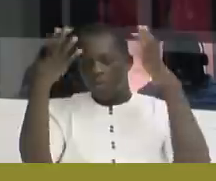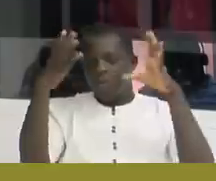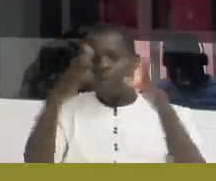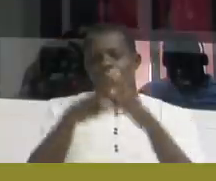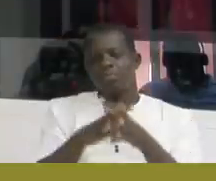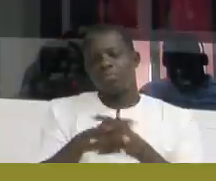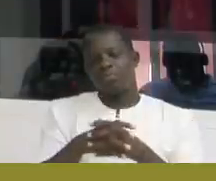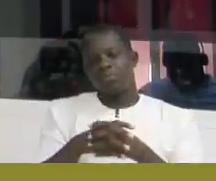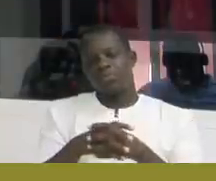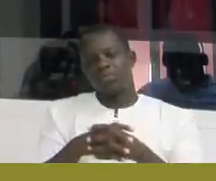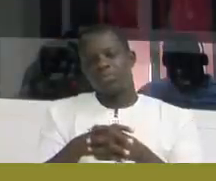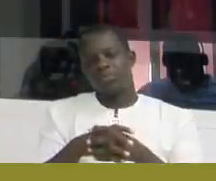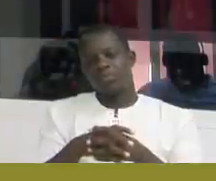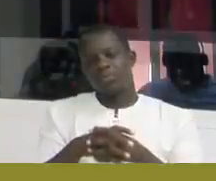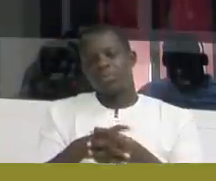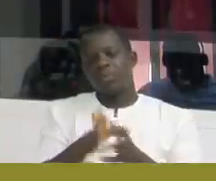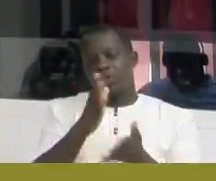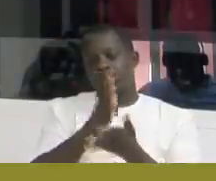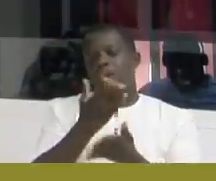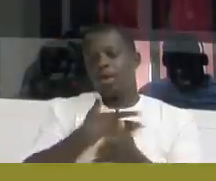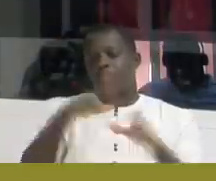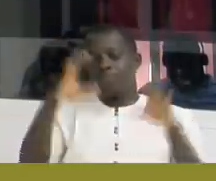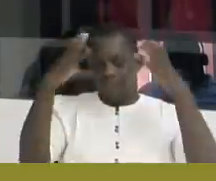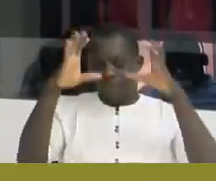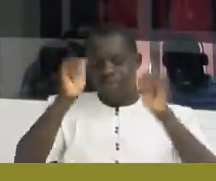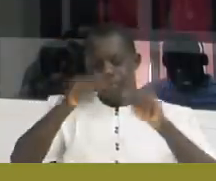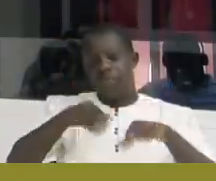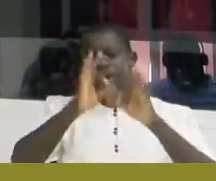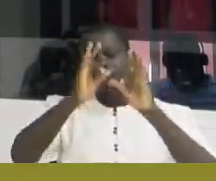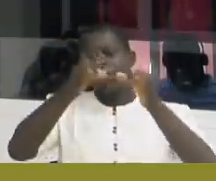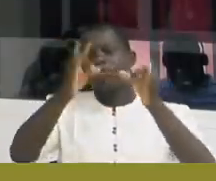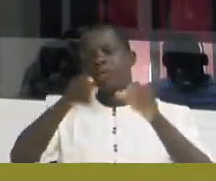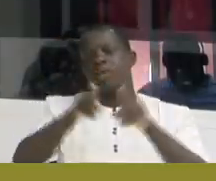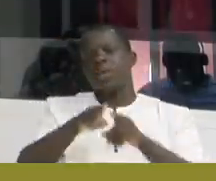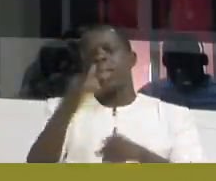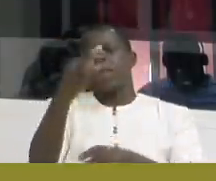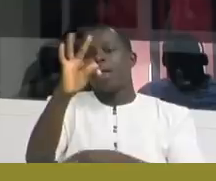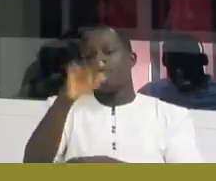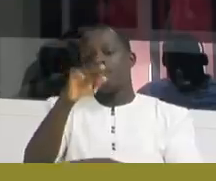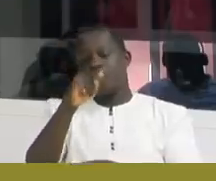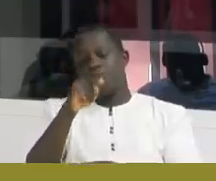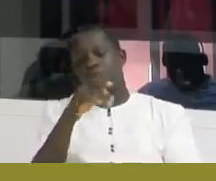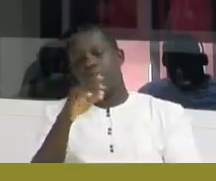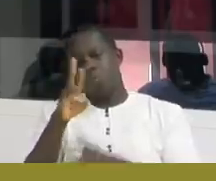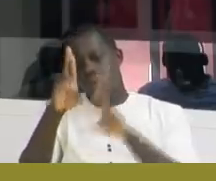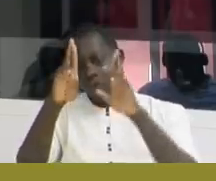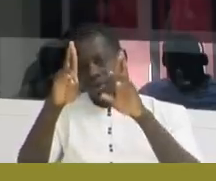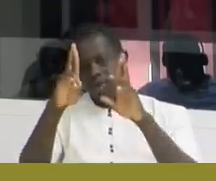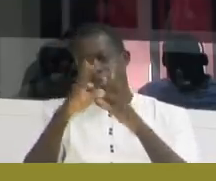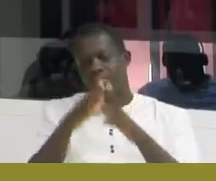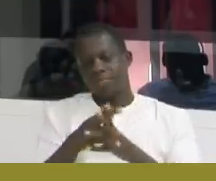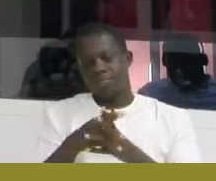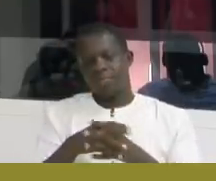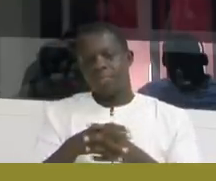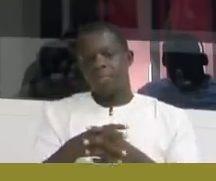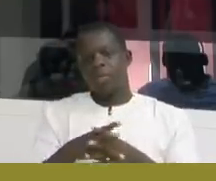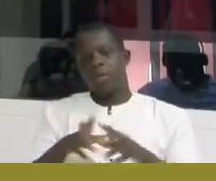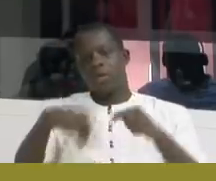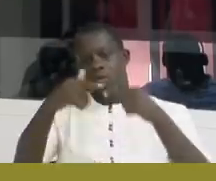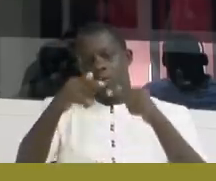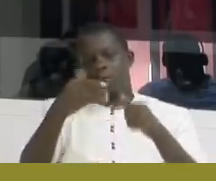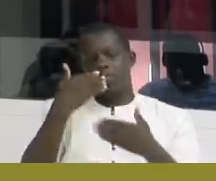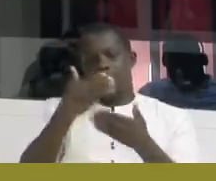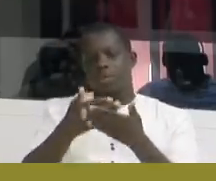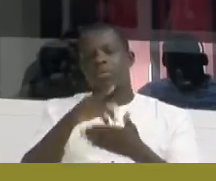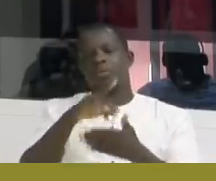obviously there were problems, and I can explain, if you would, if you wish. Proceed, Mr.